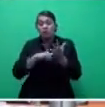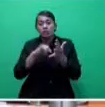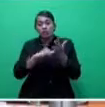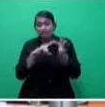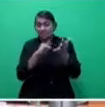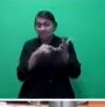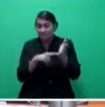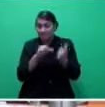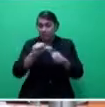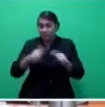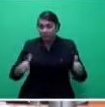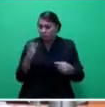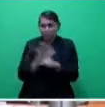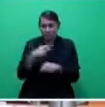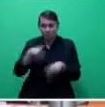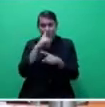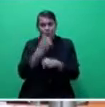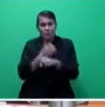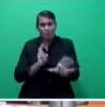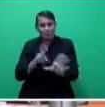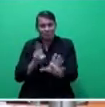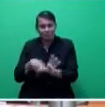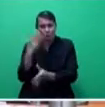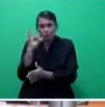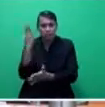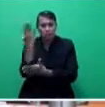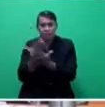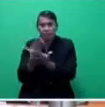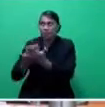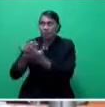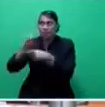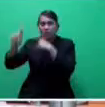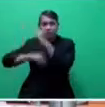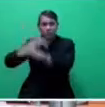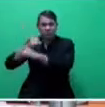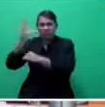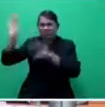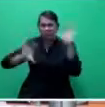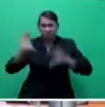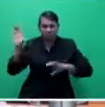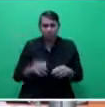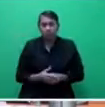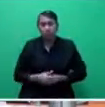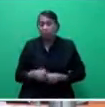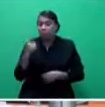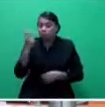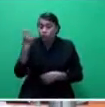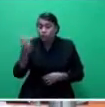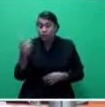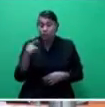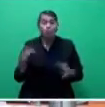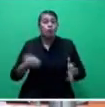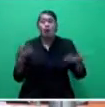It's not necessarily dependent on any demand from offshore. Tourism, demand is from offshore.